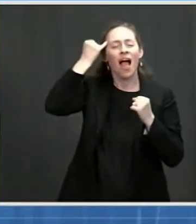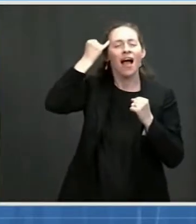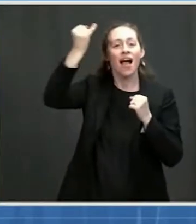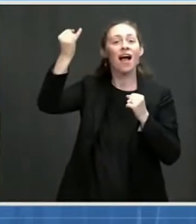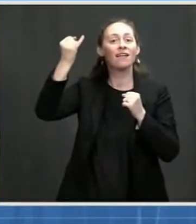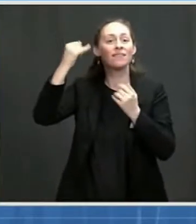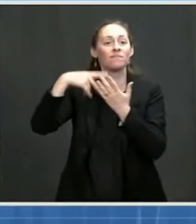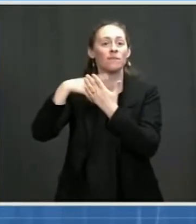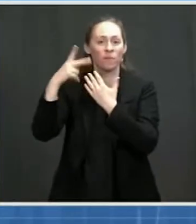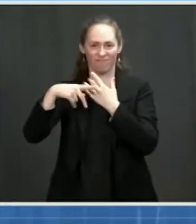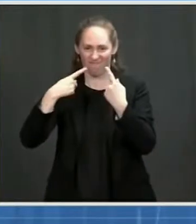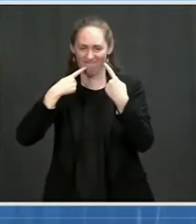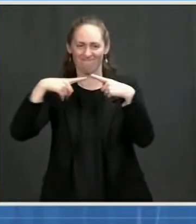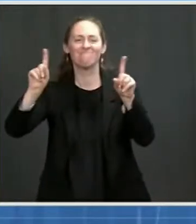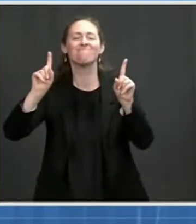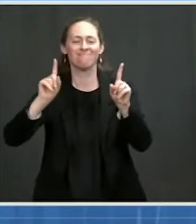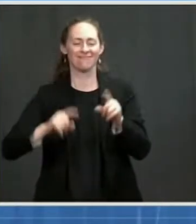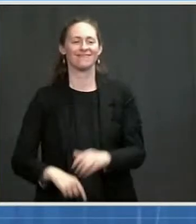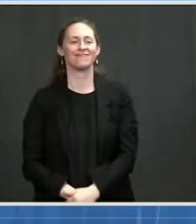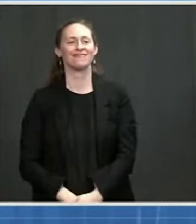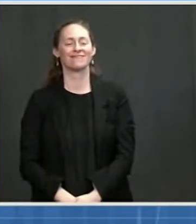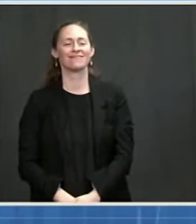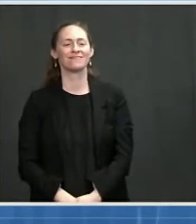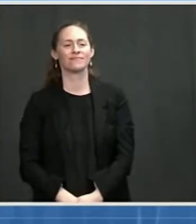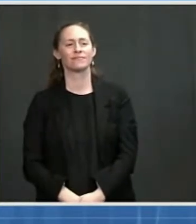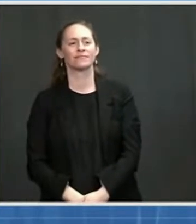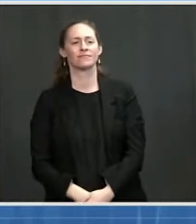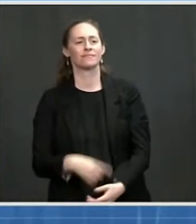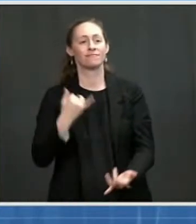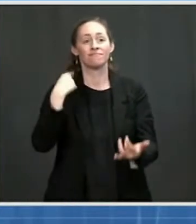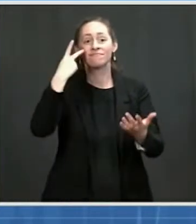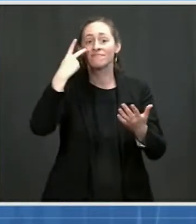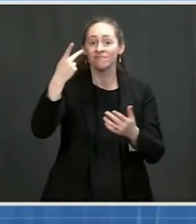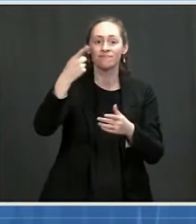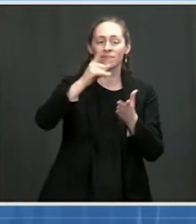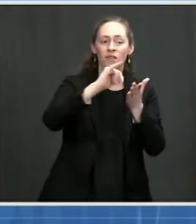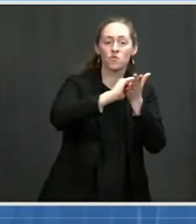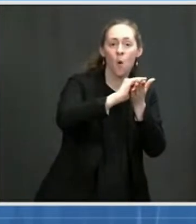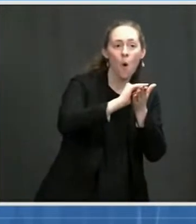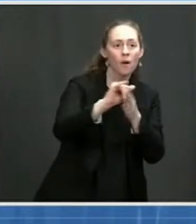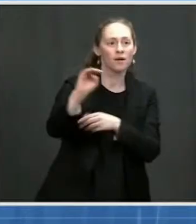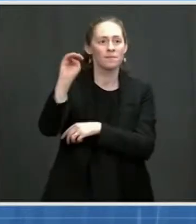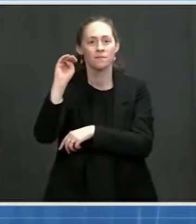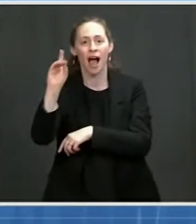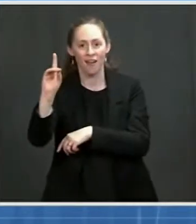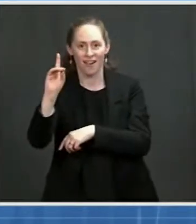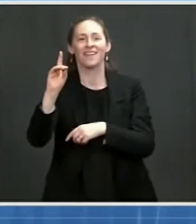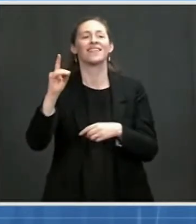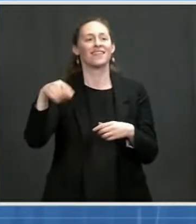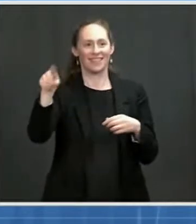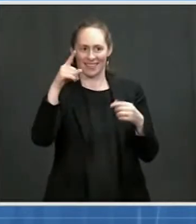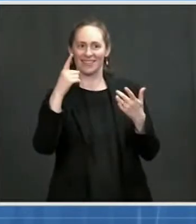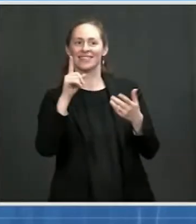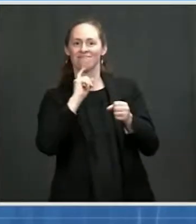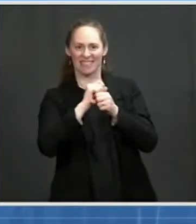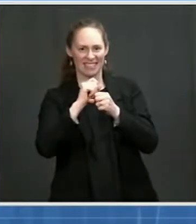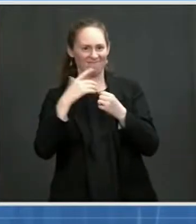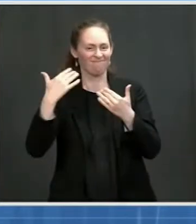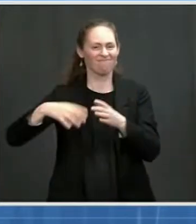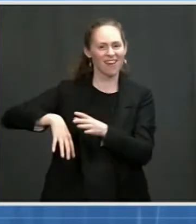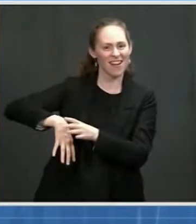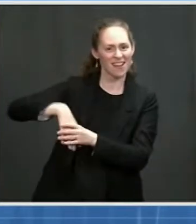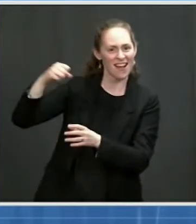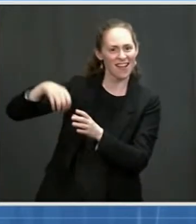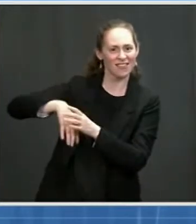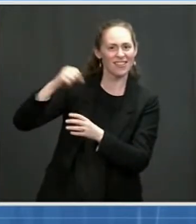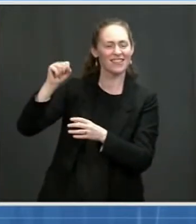Maryland, New York, and Oregon, announce similar programs. We are nothing if not responsive to good ideas. Today, the